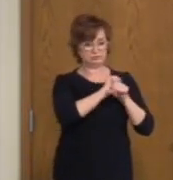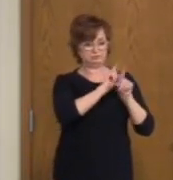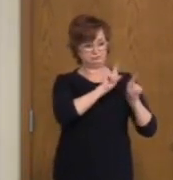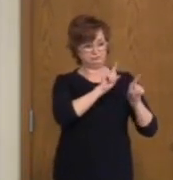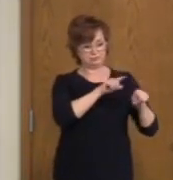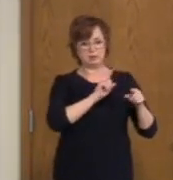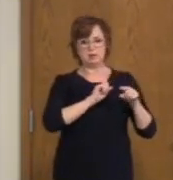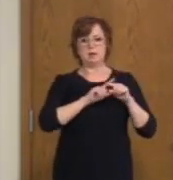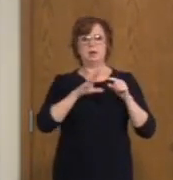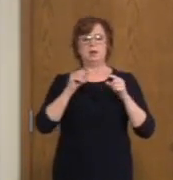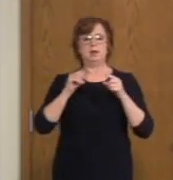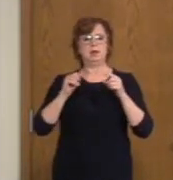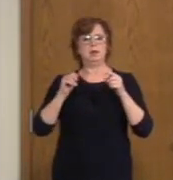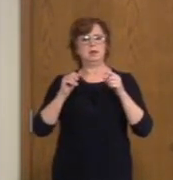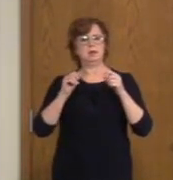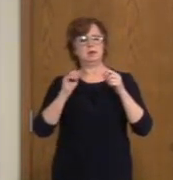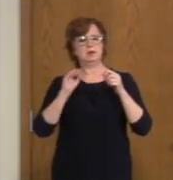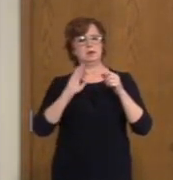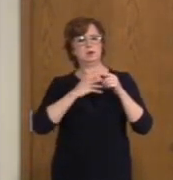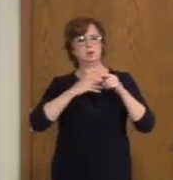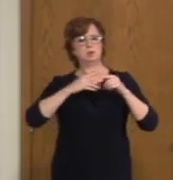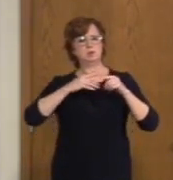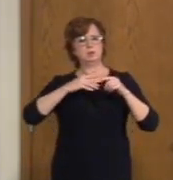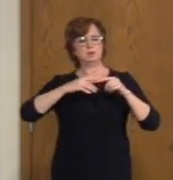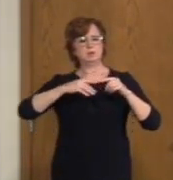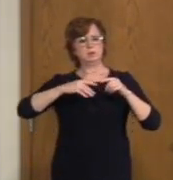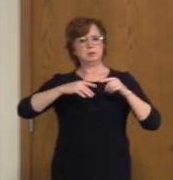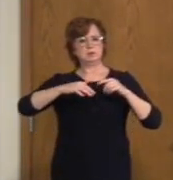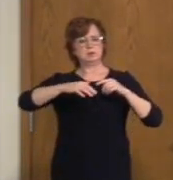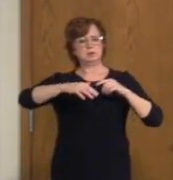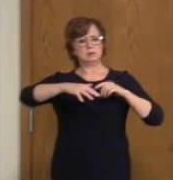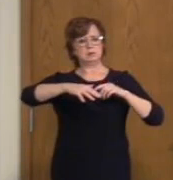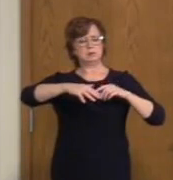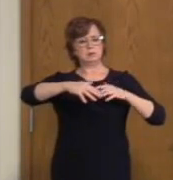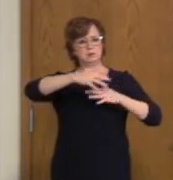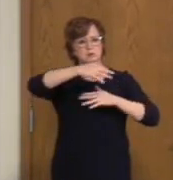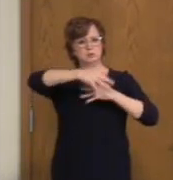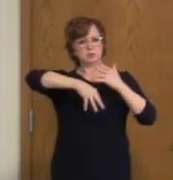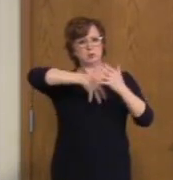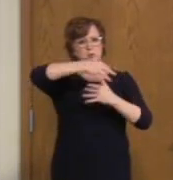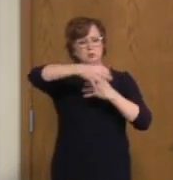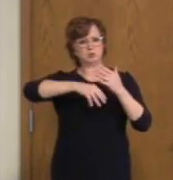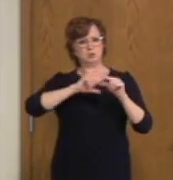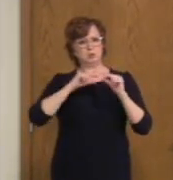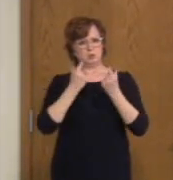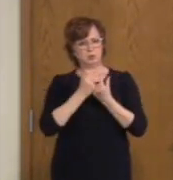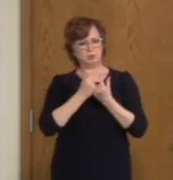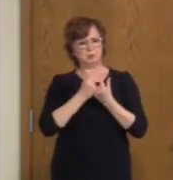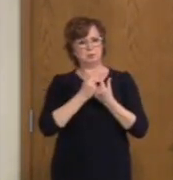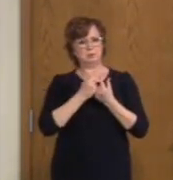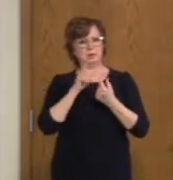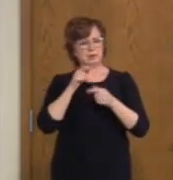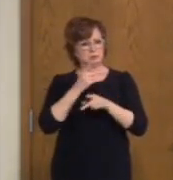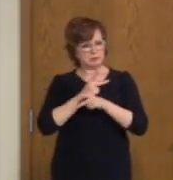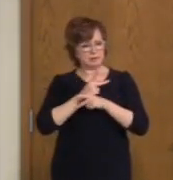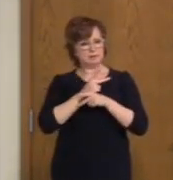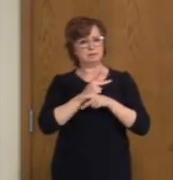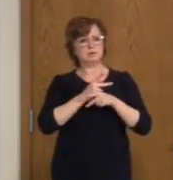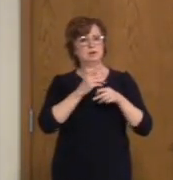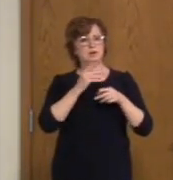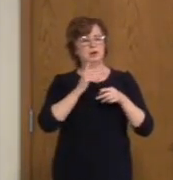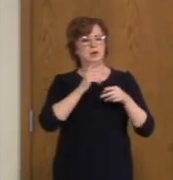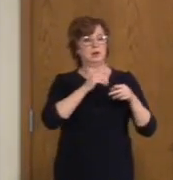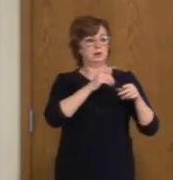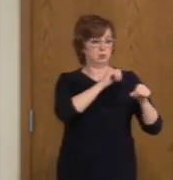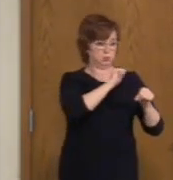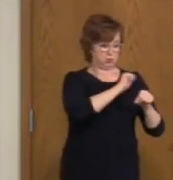social contacts, that we need to be very diligent during our social contacts at work, during break times, and